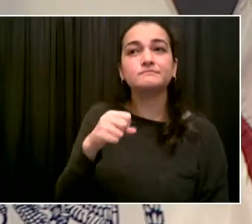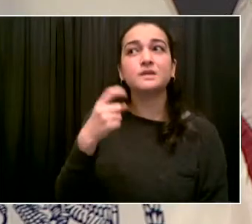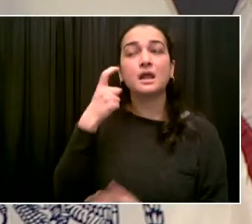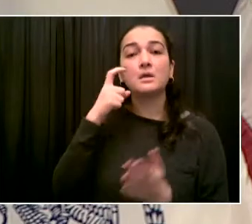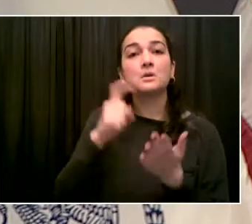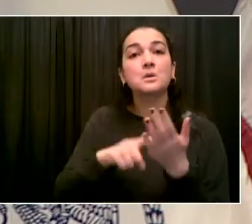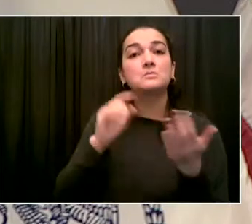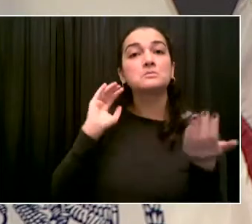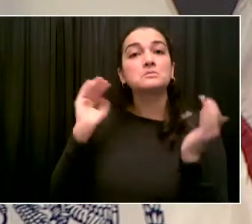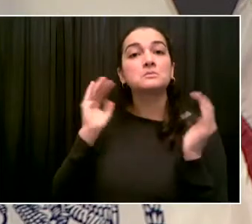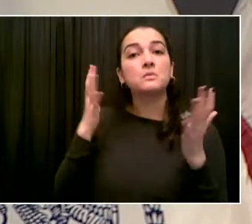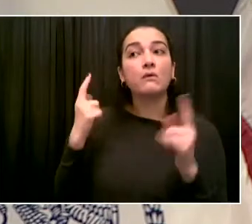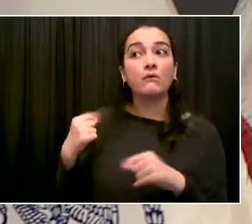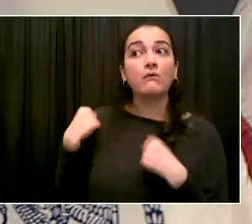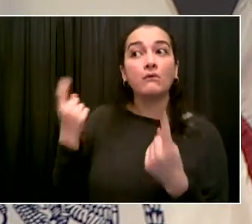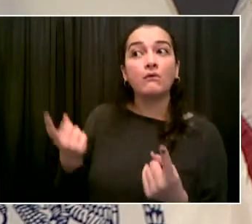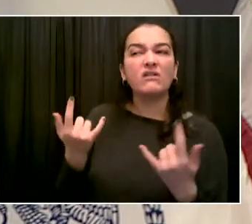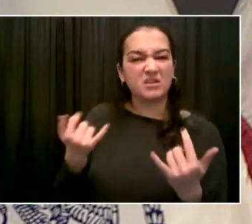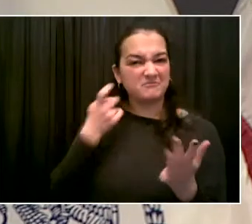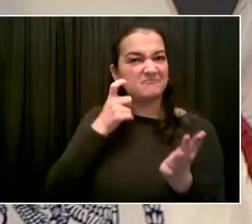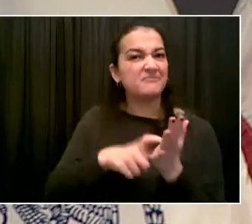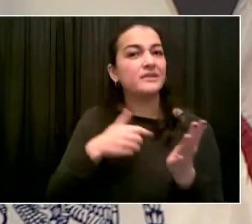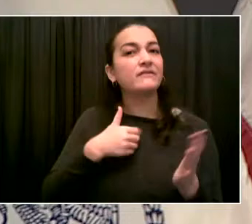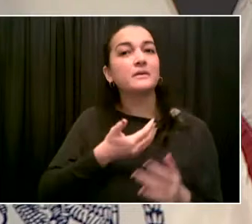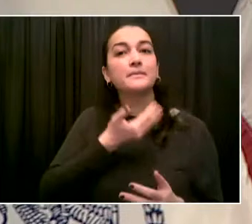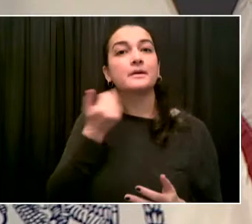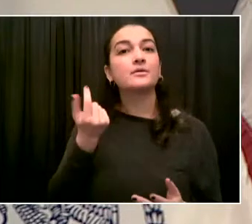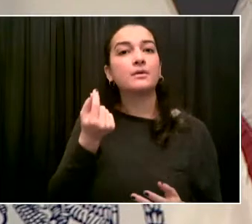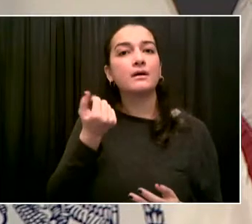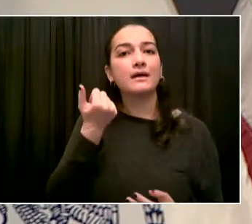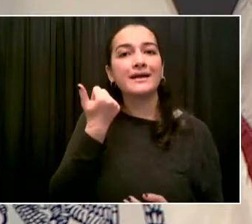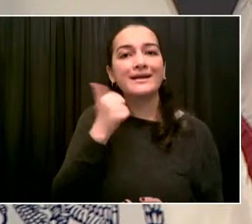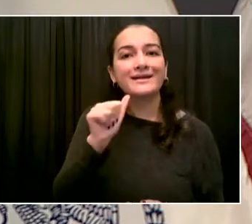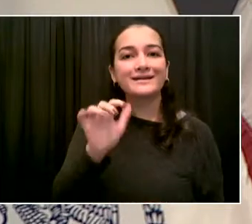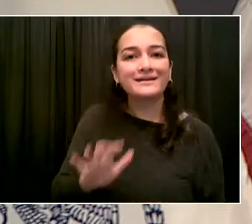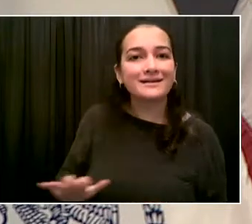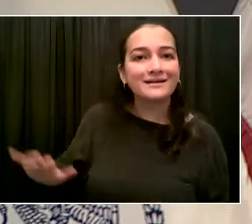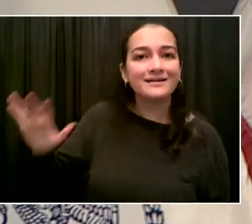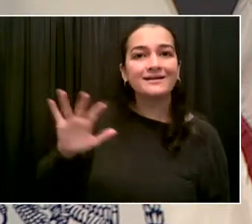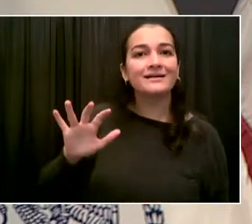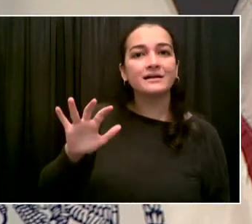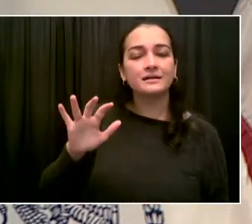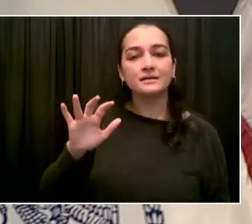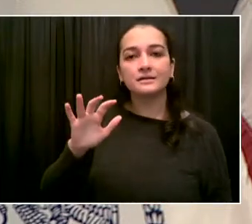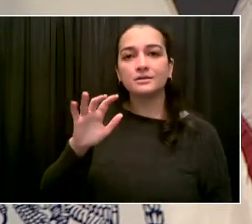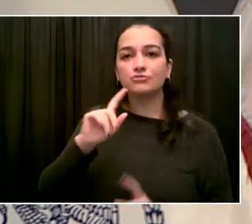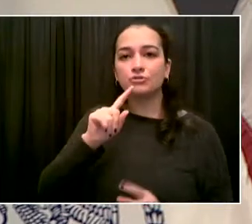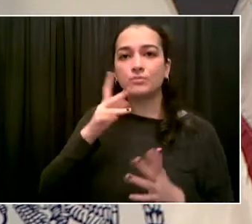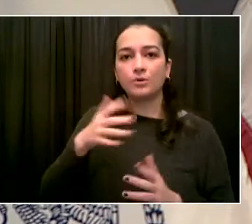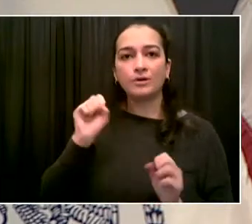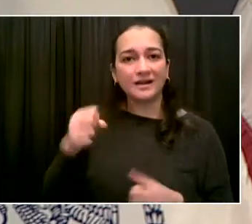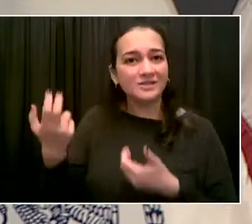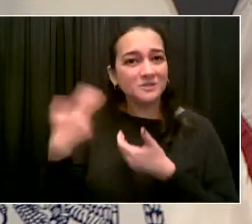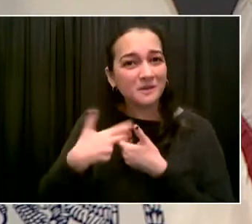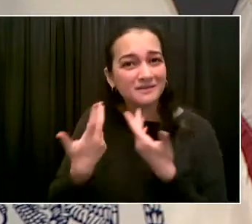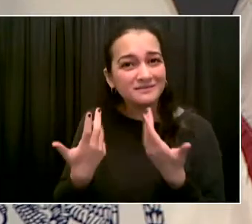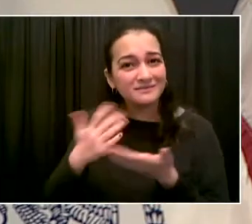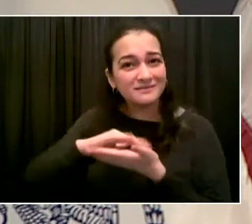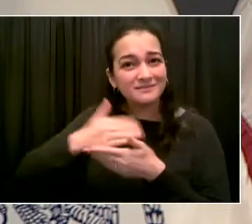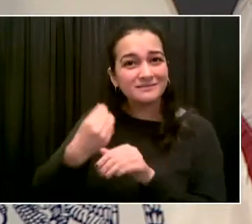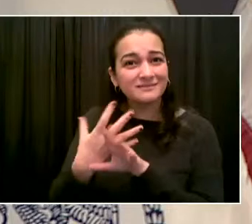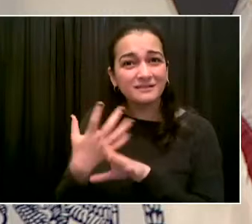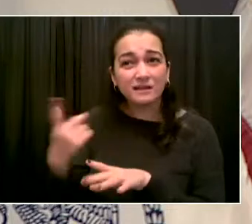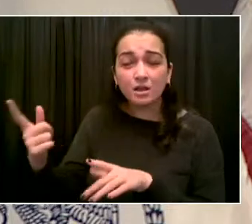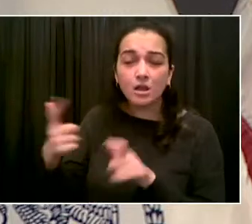country. We want to make it as easy as possible for journalists to participate from wherever they are, and a variety of journalists. This is what we're doing